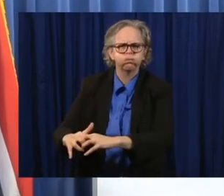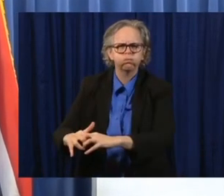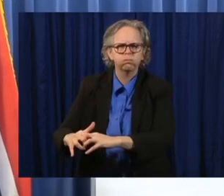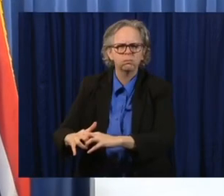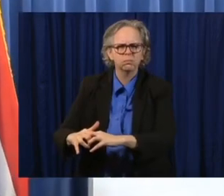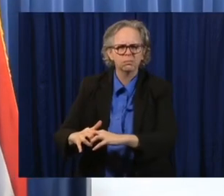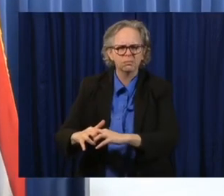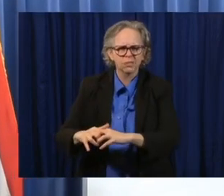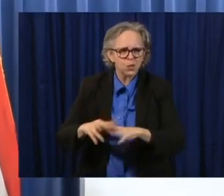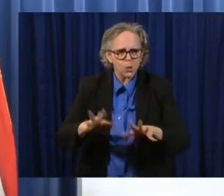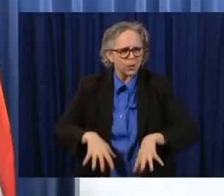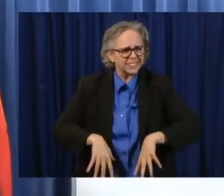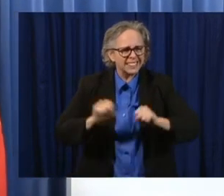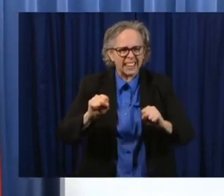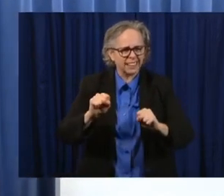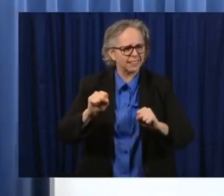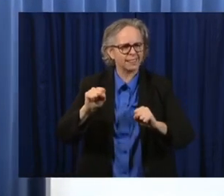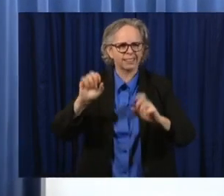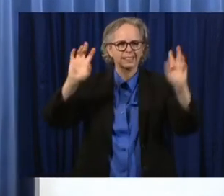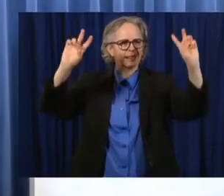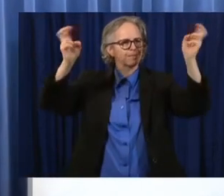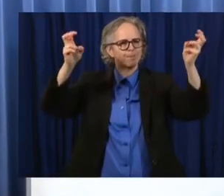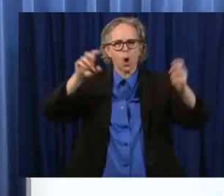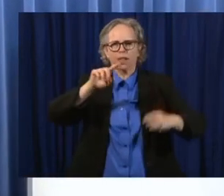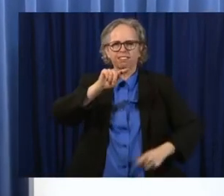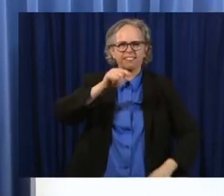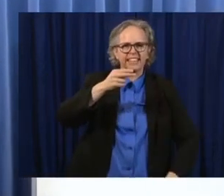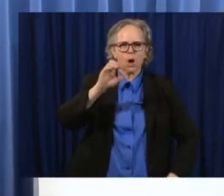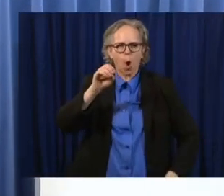way. We've done it together.